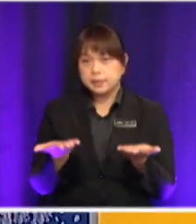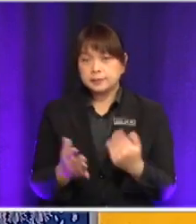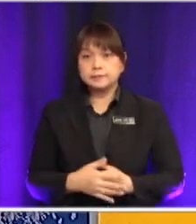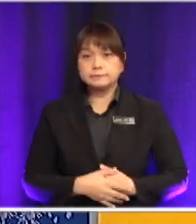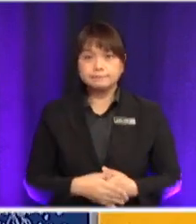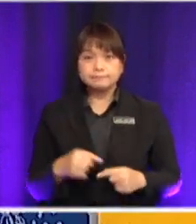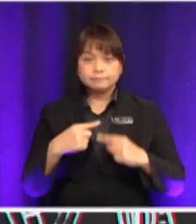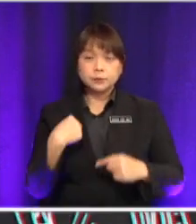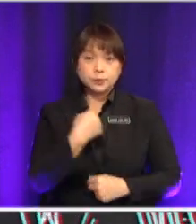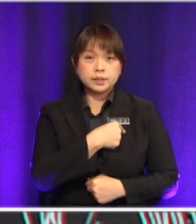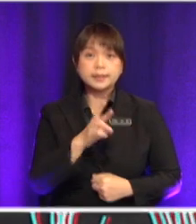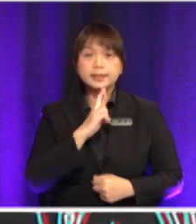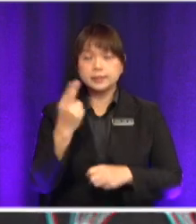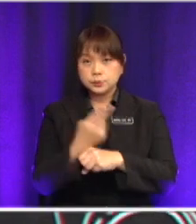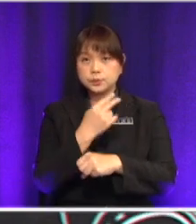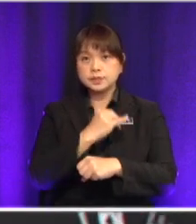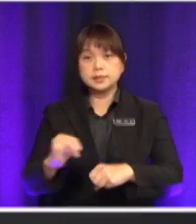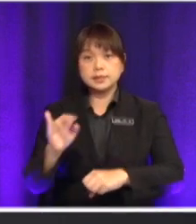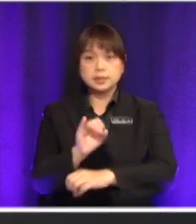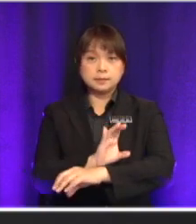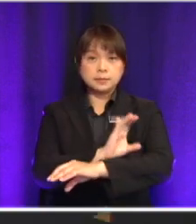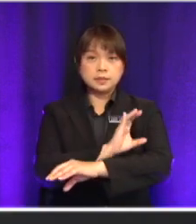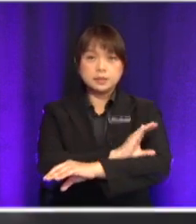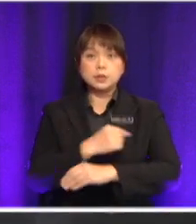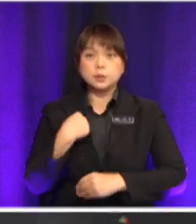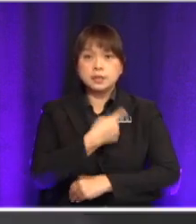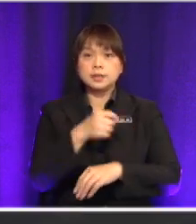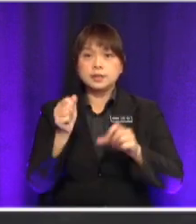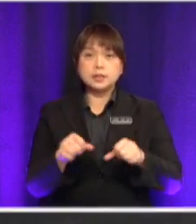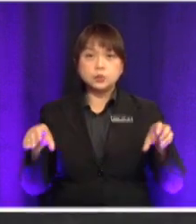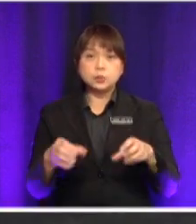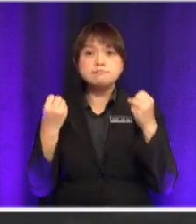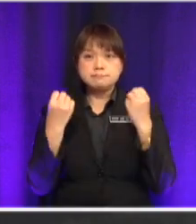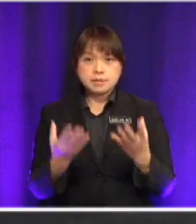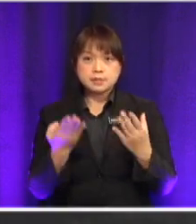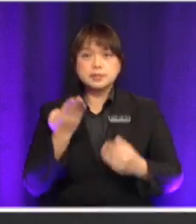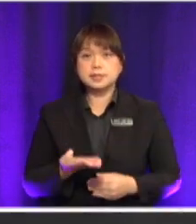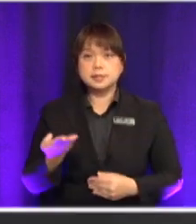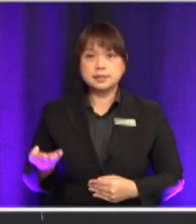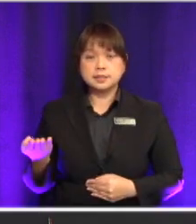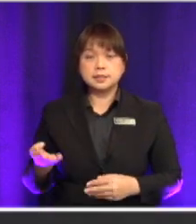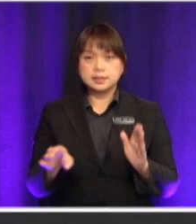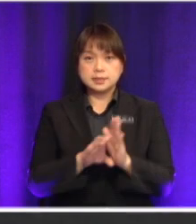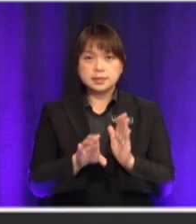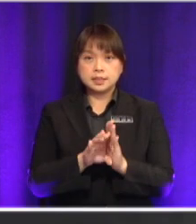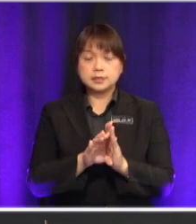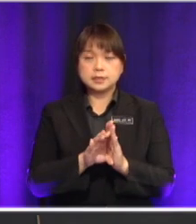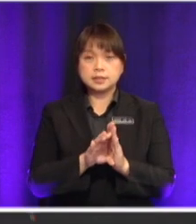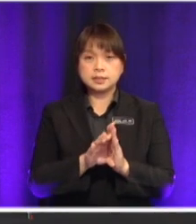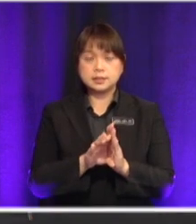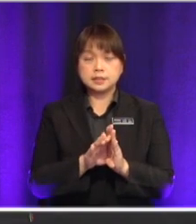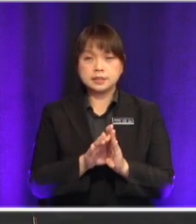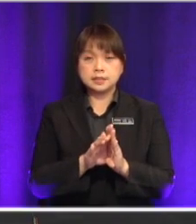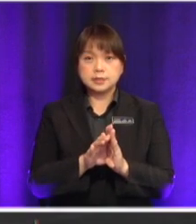you are using a computer, you can do many things to like spy on someone, such as like if you use